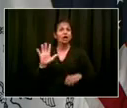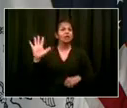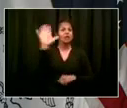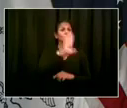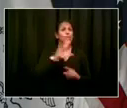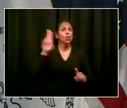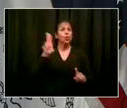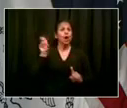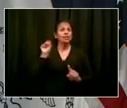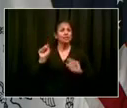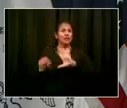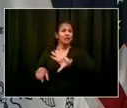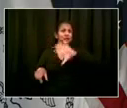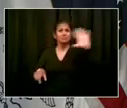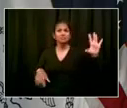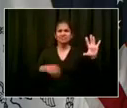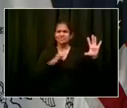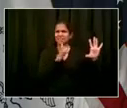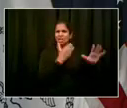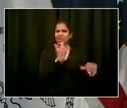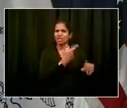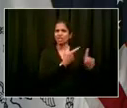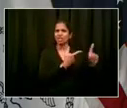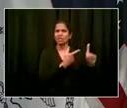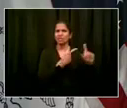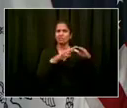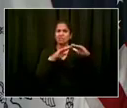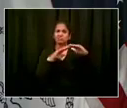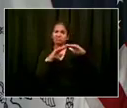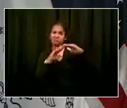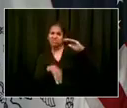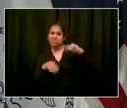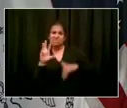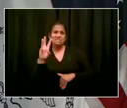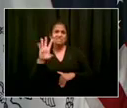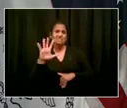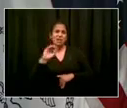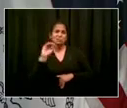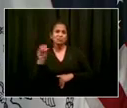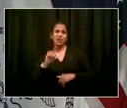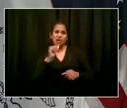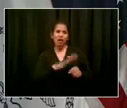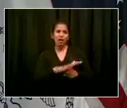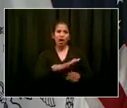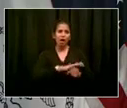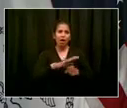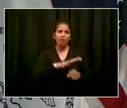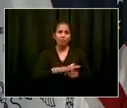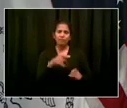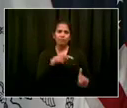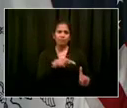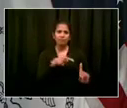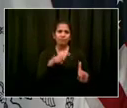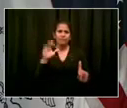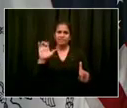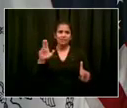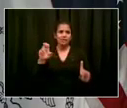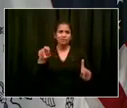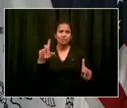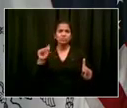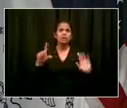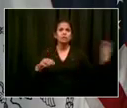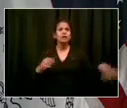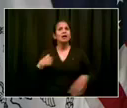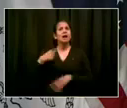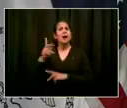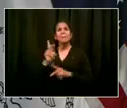the combined average of the entire country, because a lot of people are, not comfortable opening their door or taking that call or giving